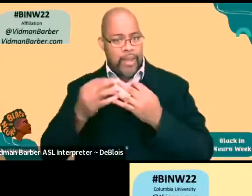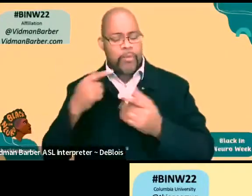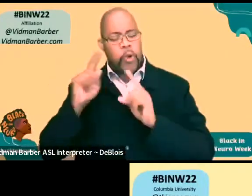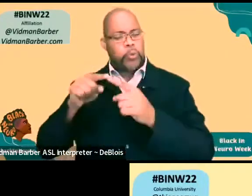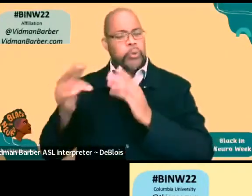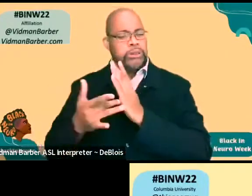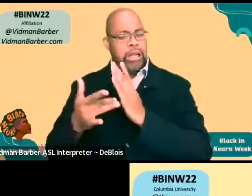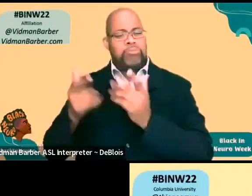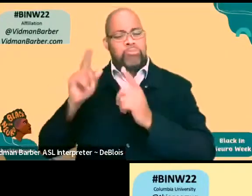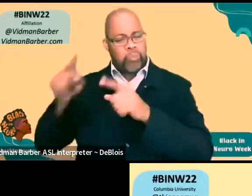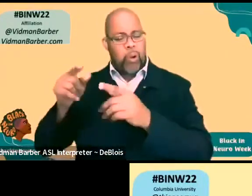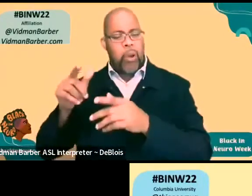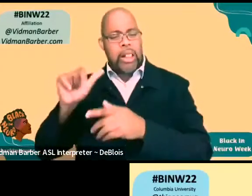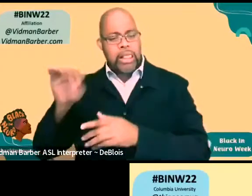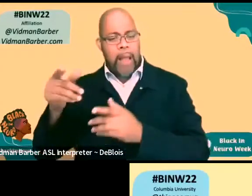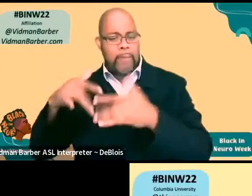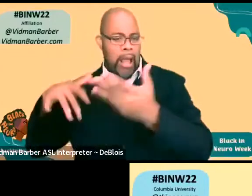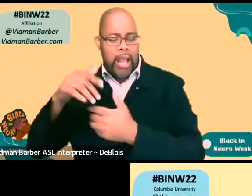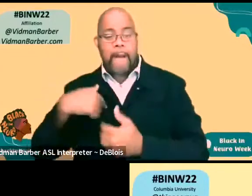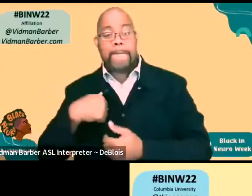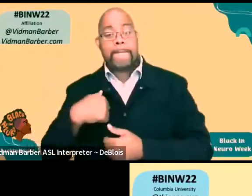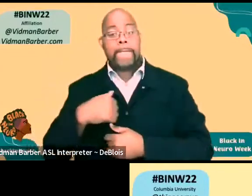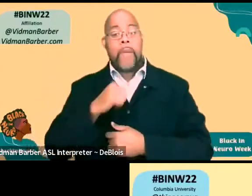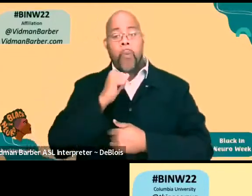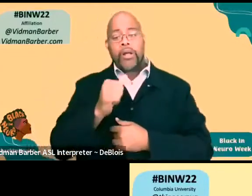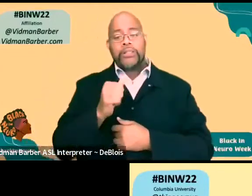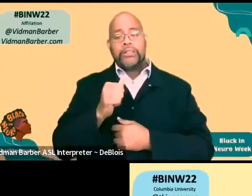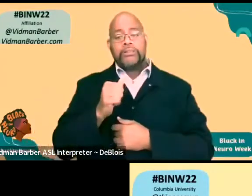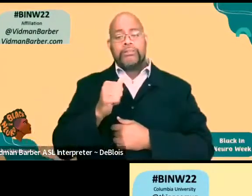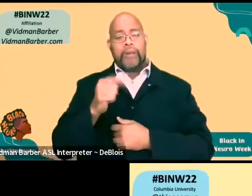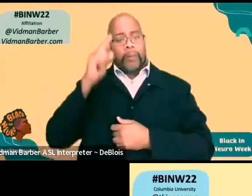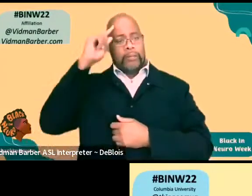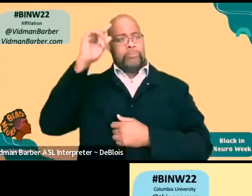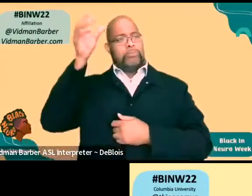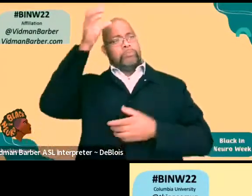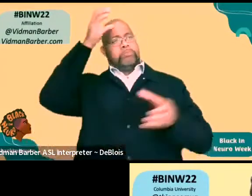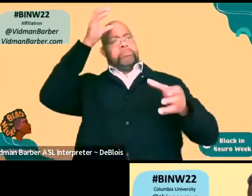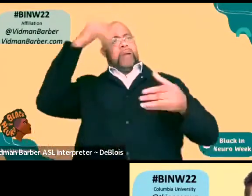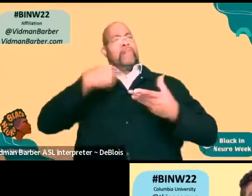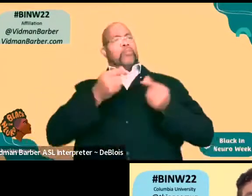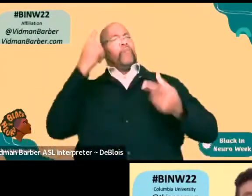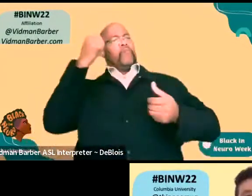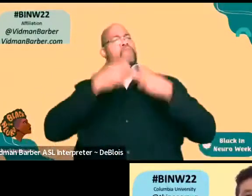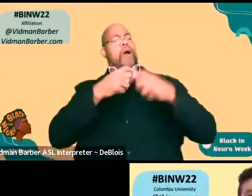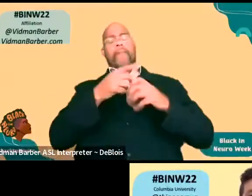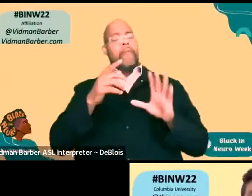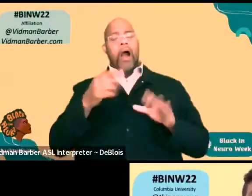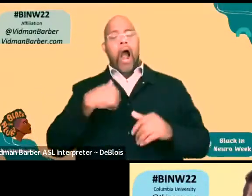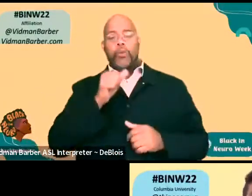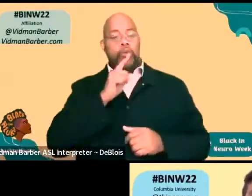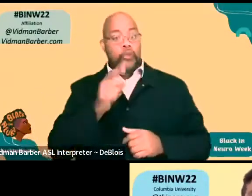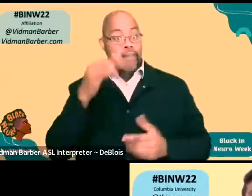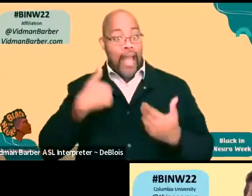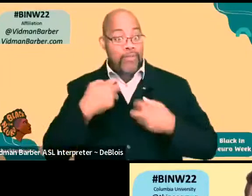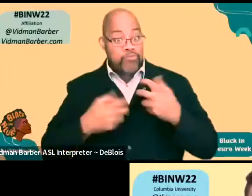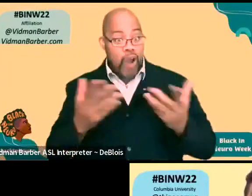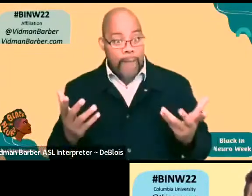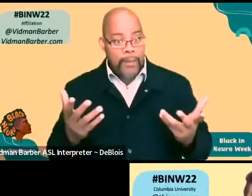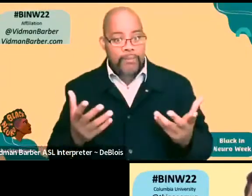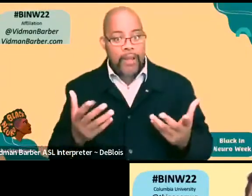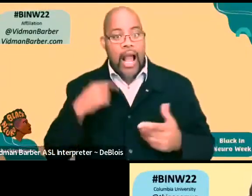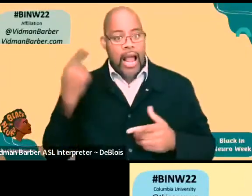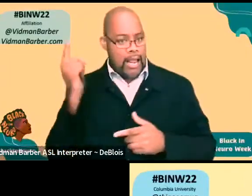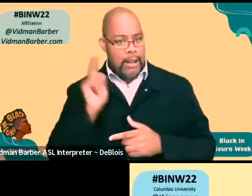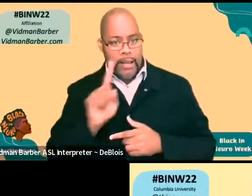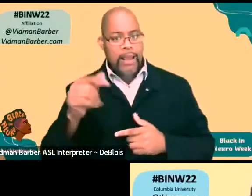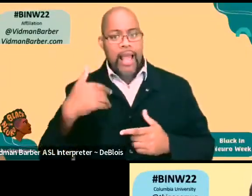blah. And I wasn't so, arrogant to think that I had a solution for a problem. I wasn't sure if there was a problem. I walk